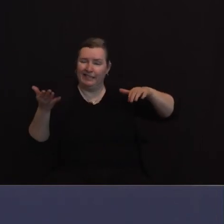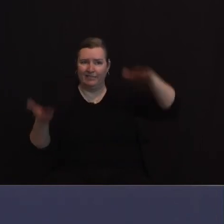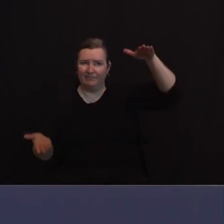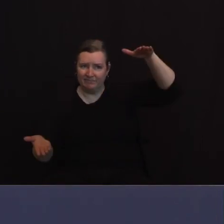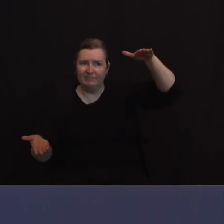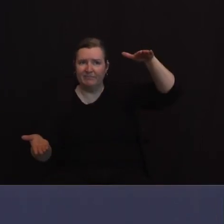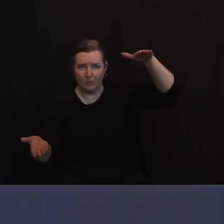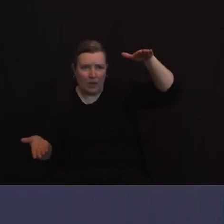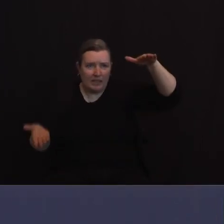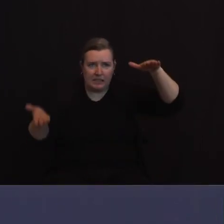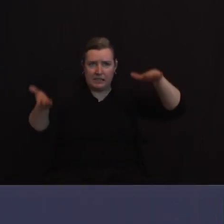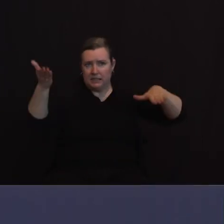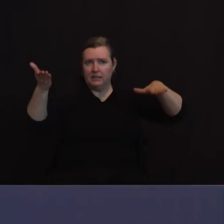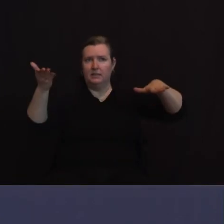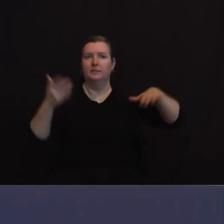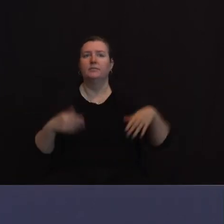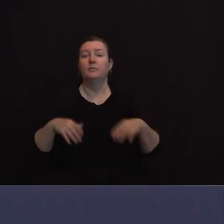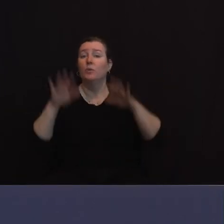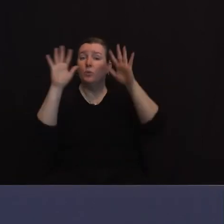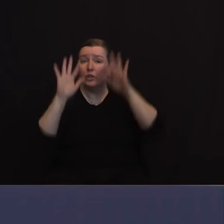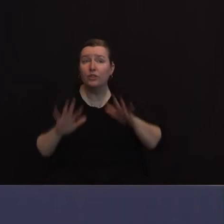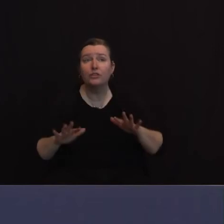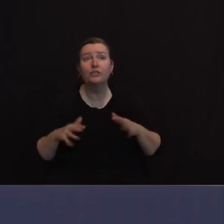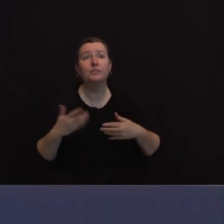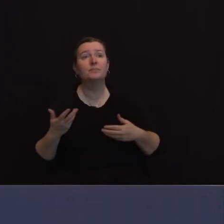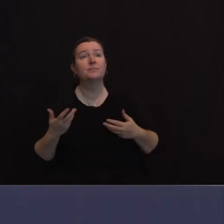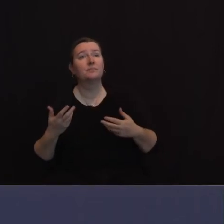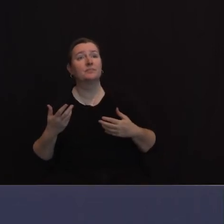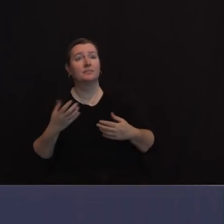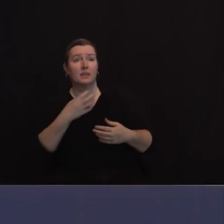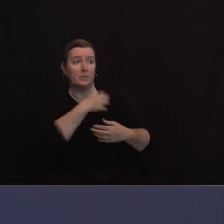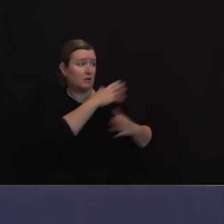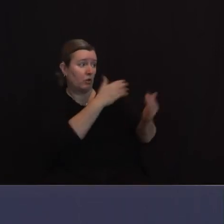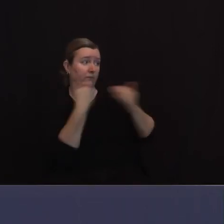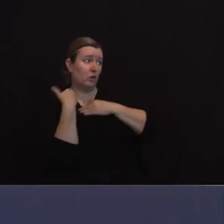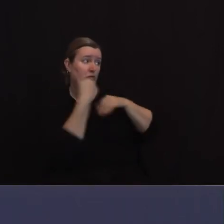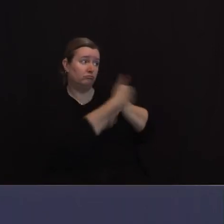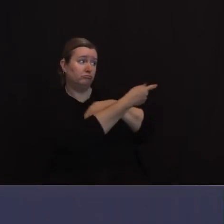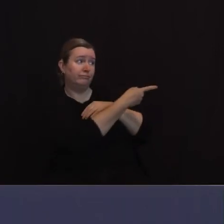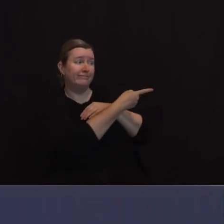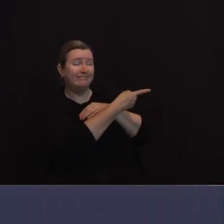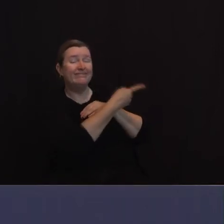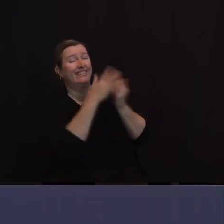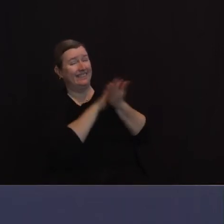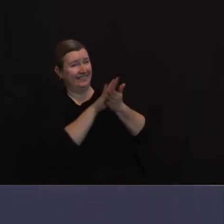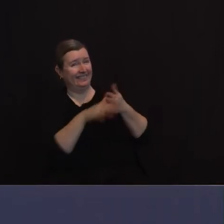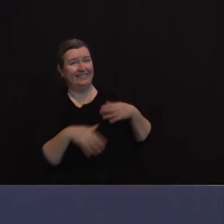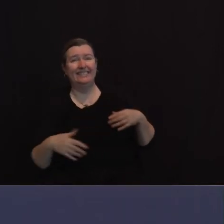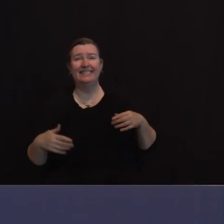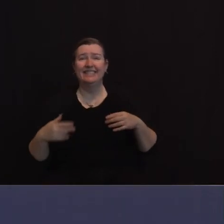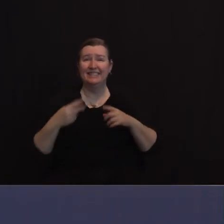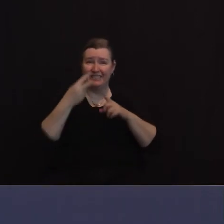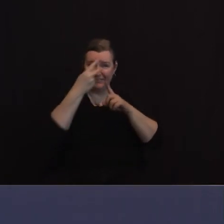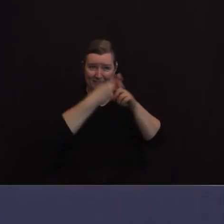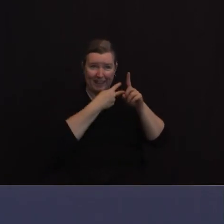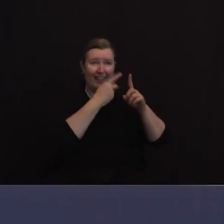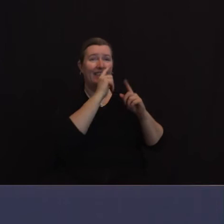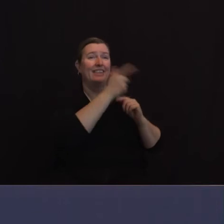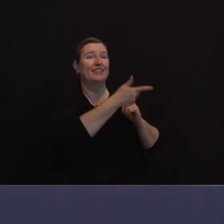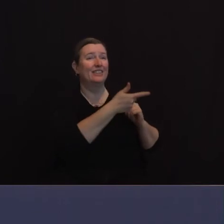You put all that together a month or 2 from now, we're in, I believe, a completely different ballgame. The variants are the one thing